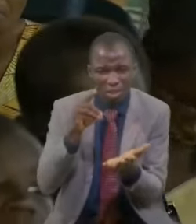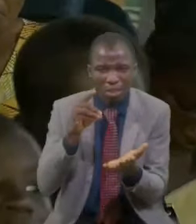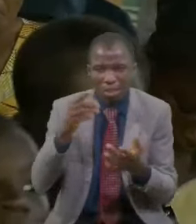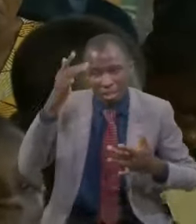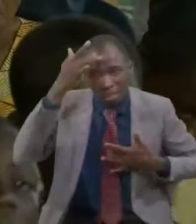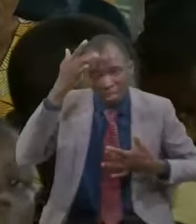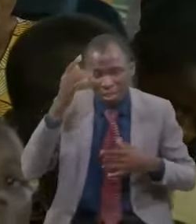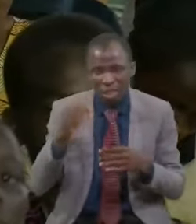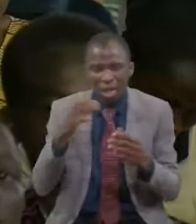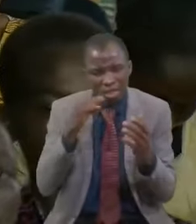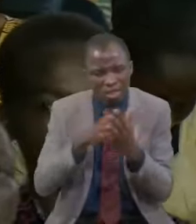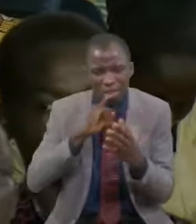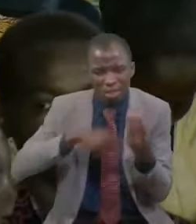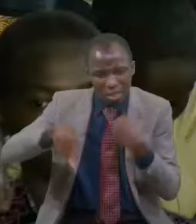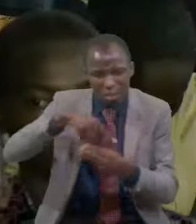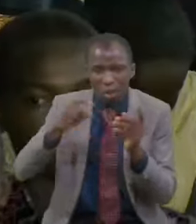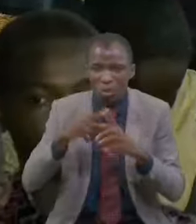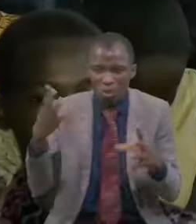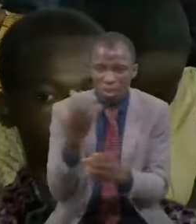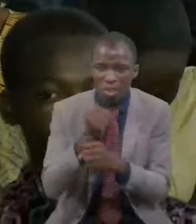life, and the doctor says,